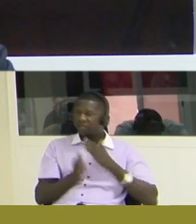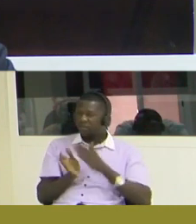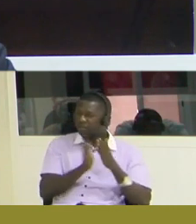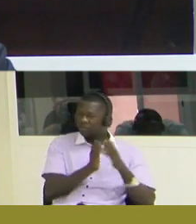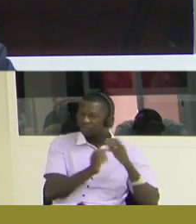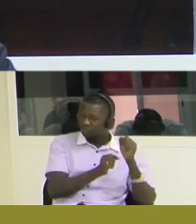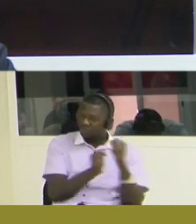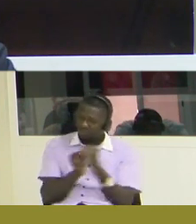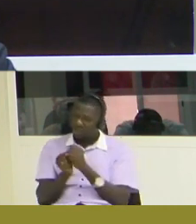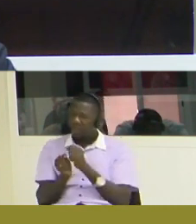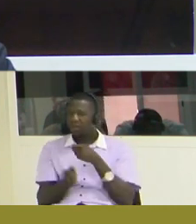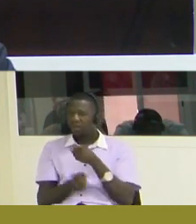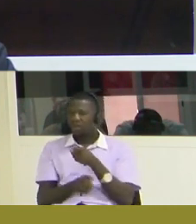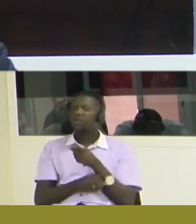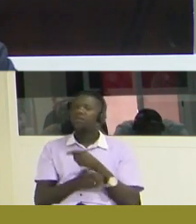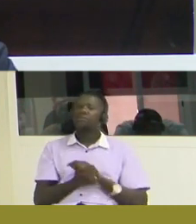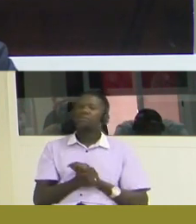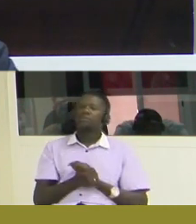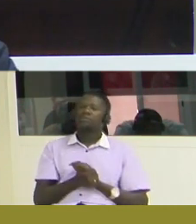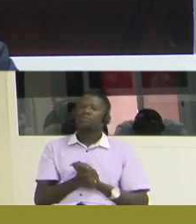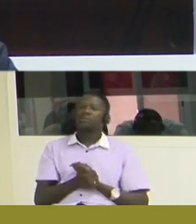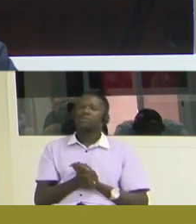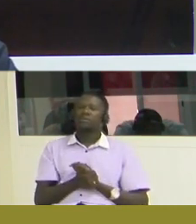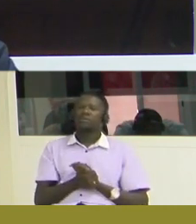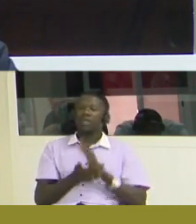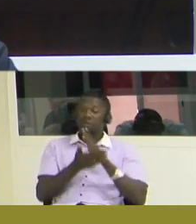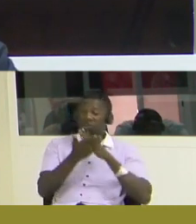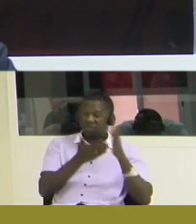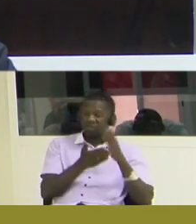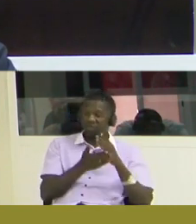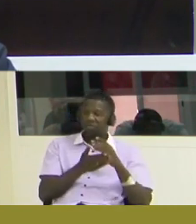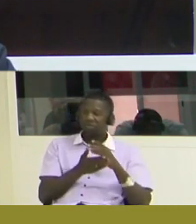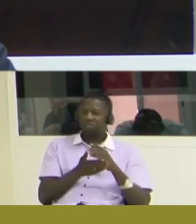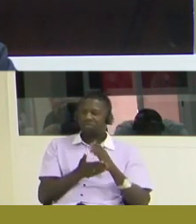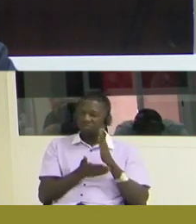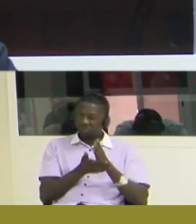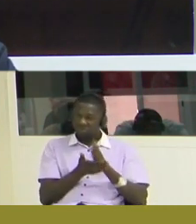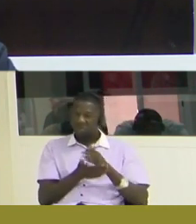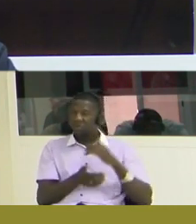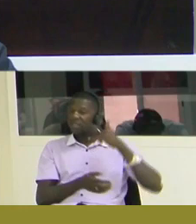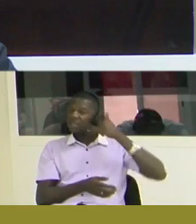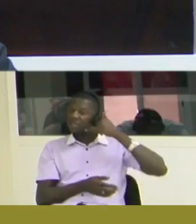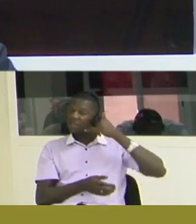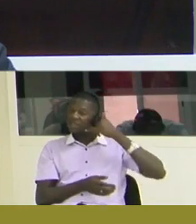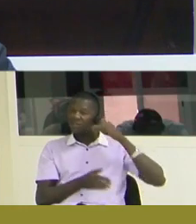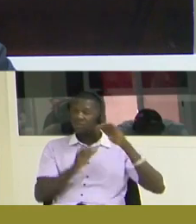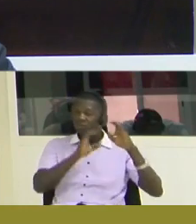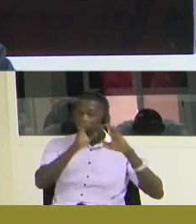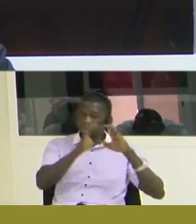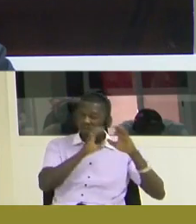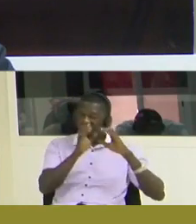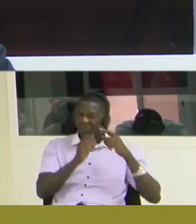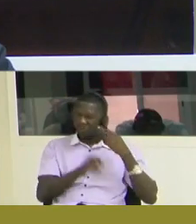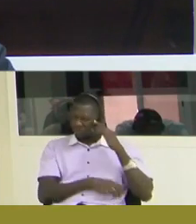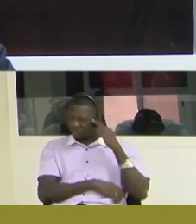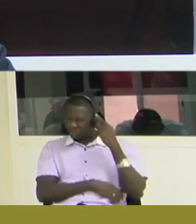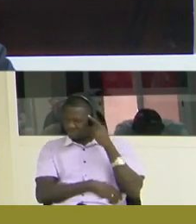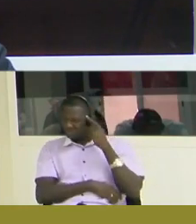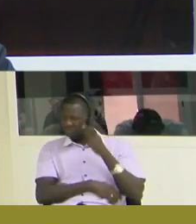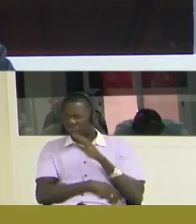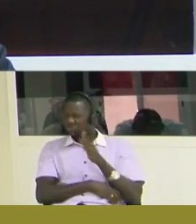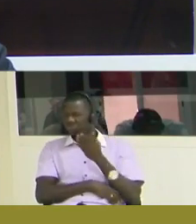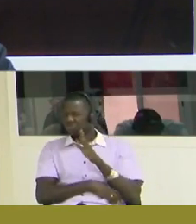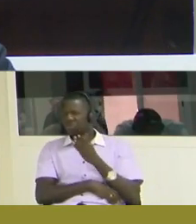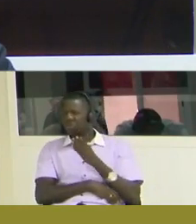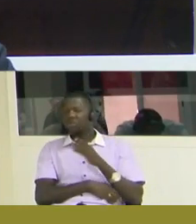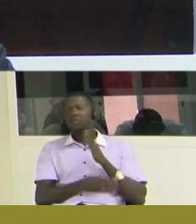proof of the telephone conversation which does not hold much water definitely I agree so